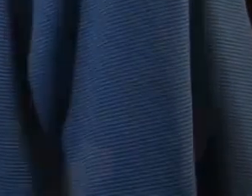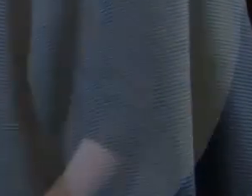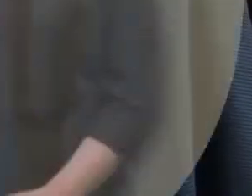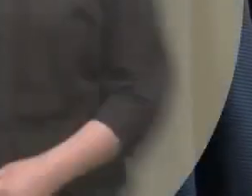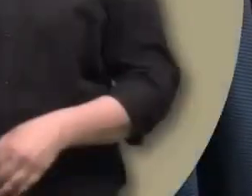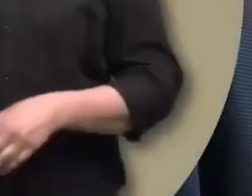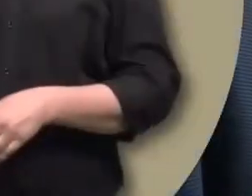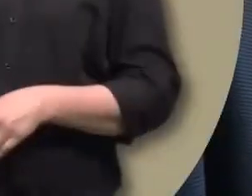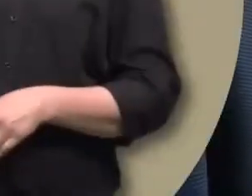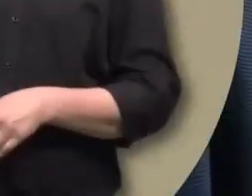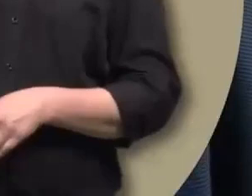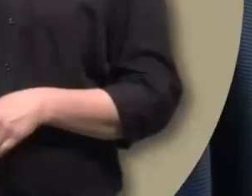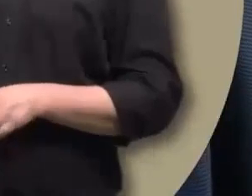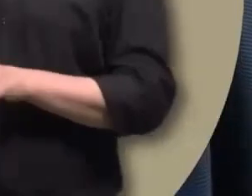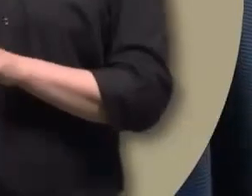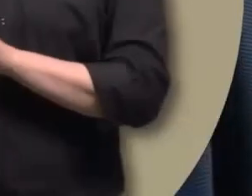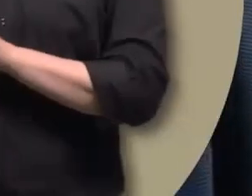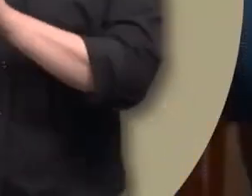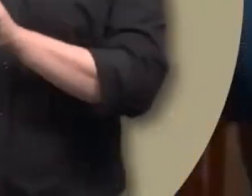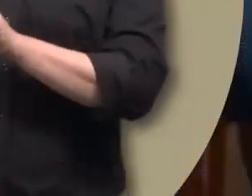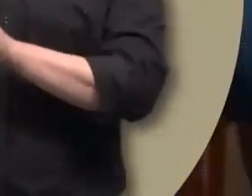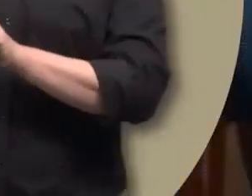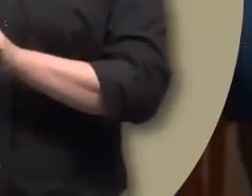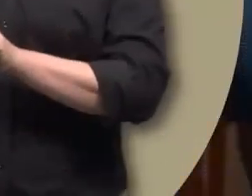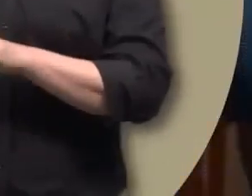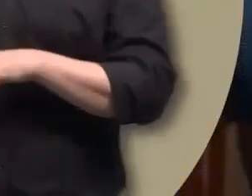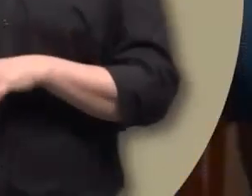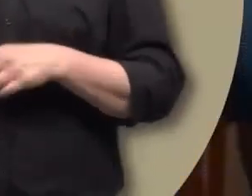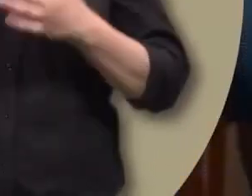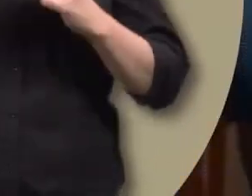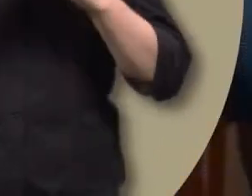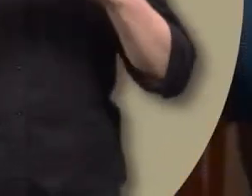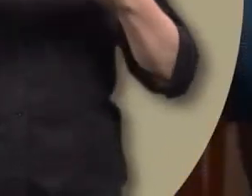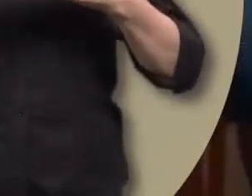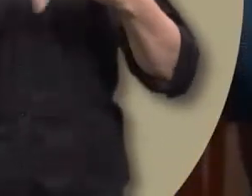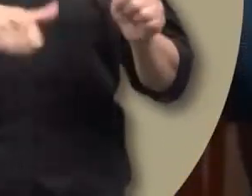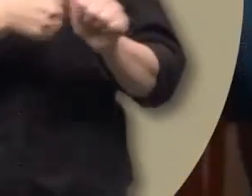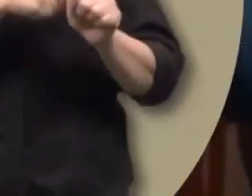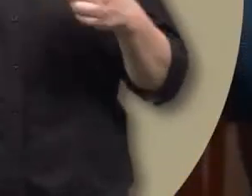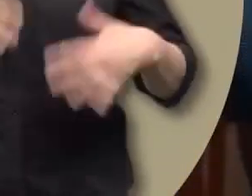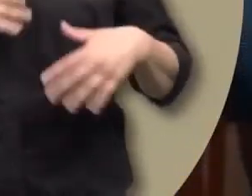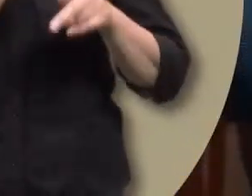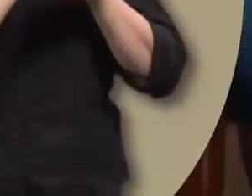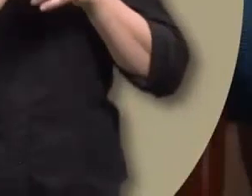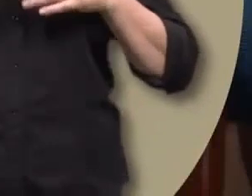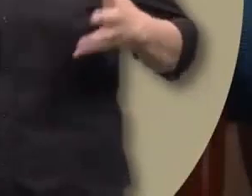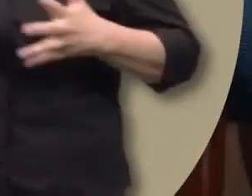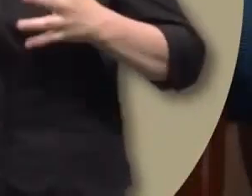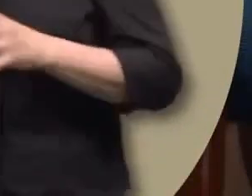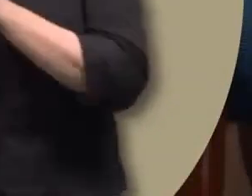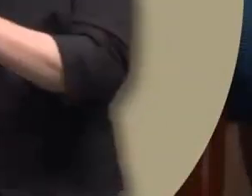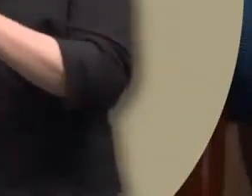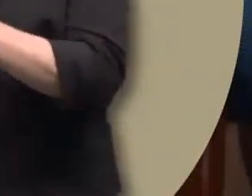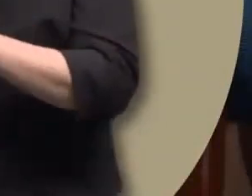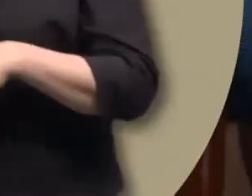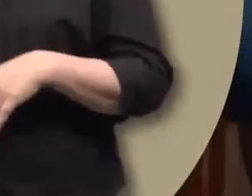I have 3 boys with special need. With the special need program behind me, I have more courage